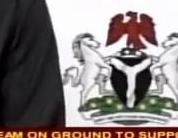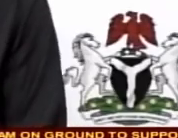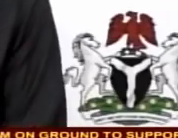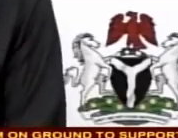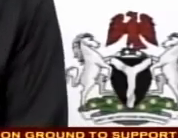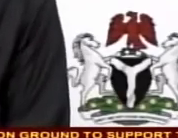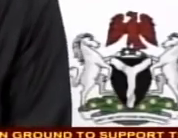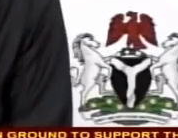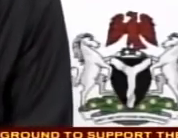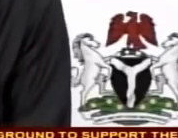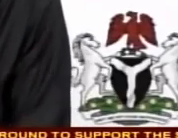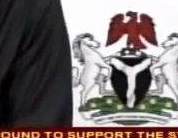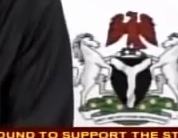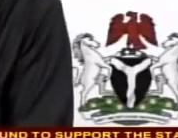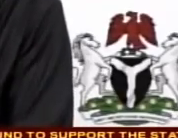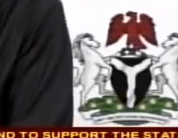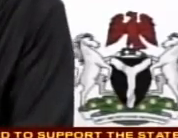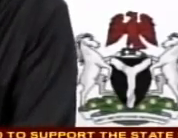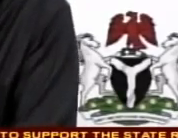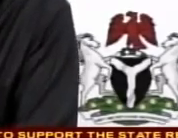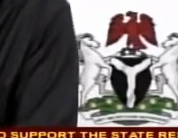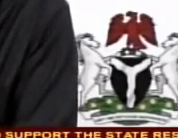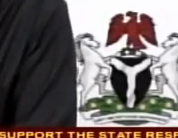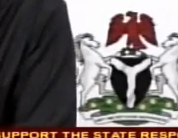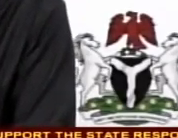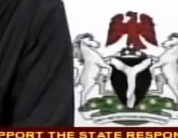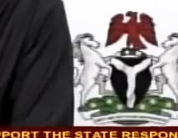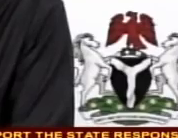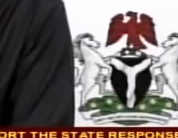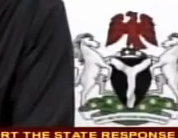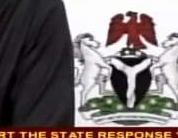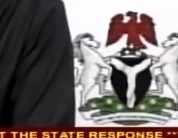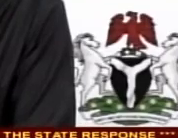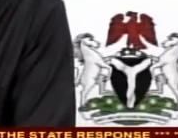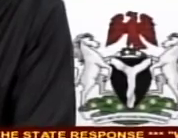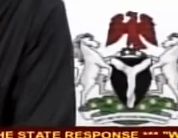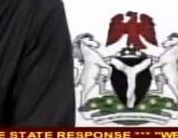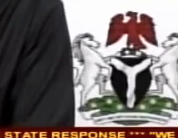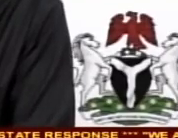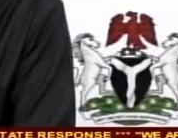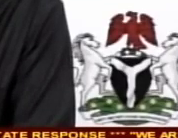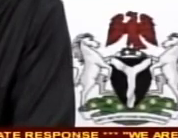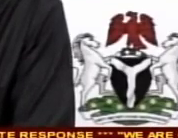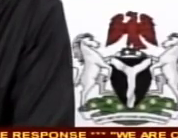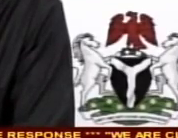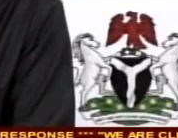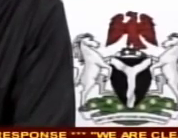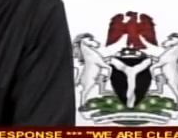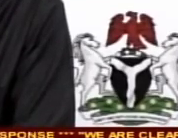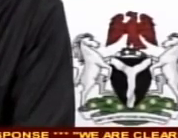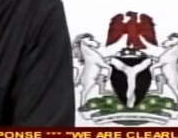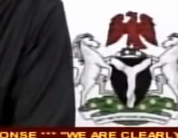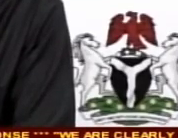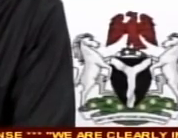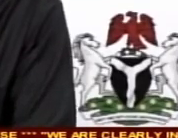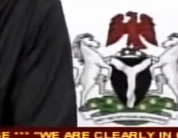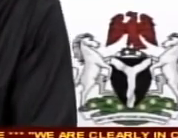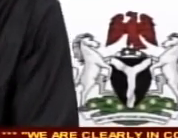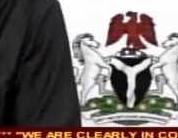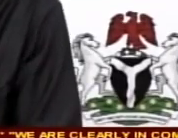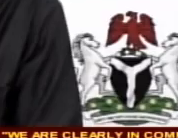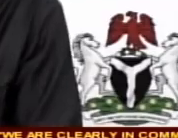isolation centers to treatment centers, since we're speaking about stigmatization against those who have been confirmed. And this is a